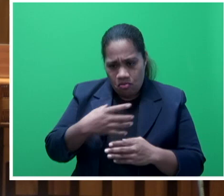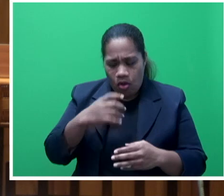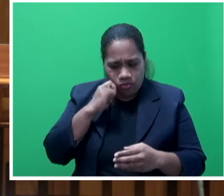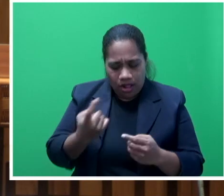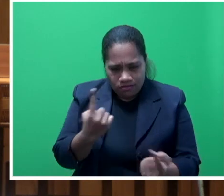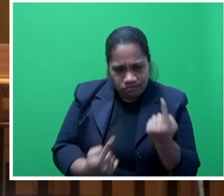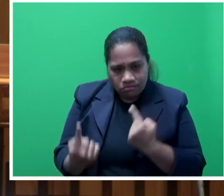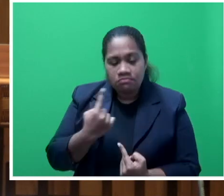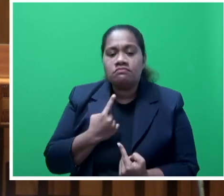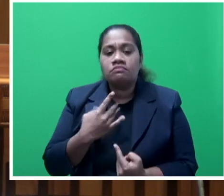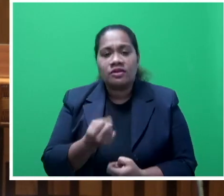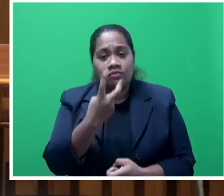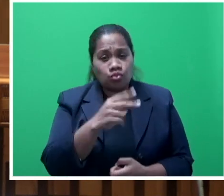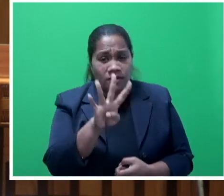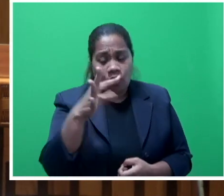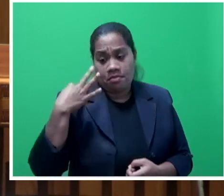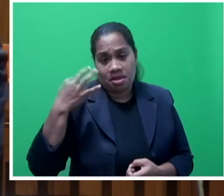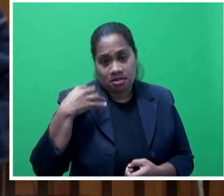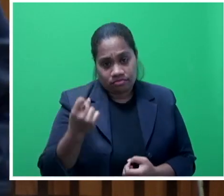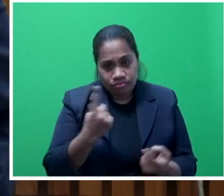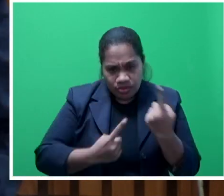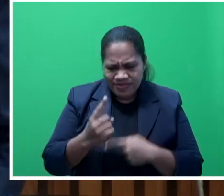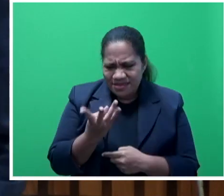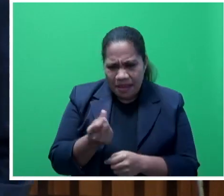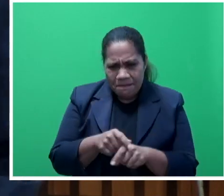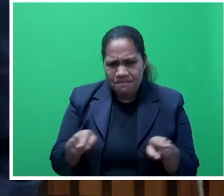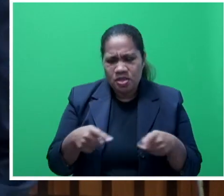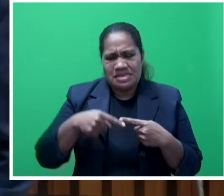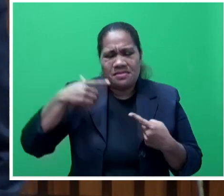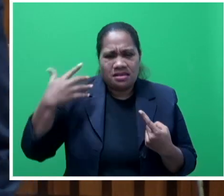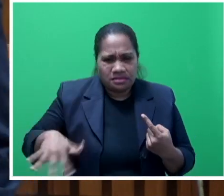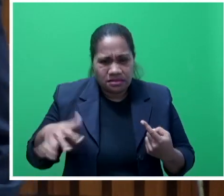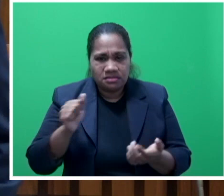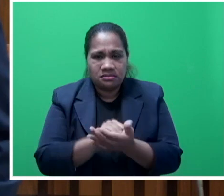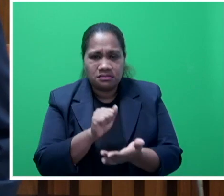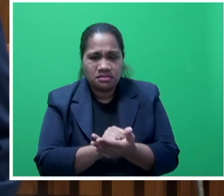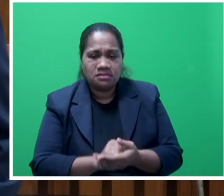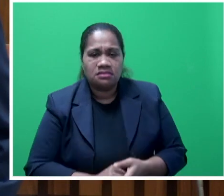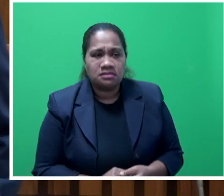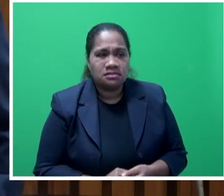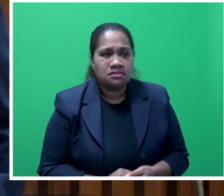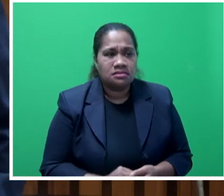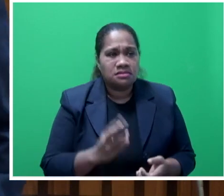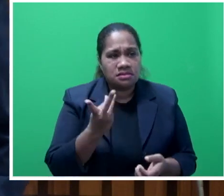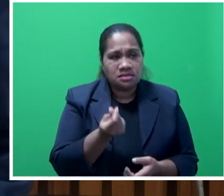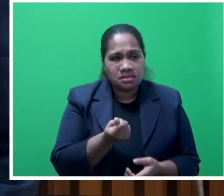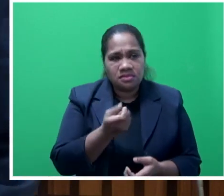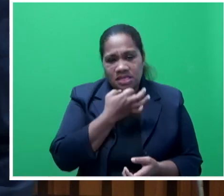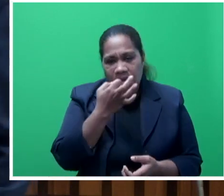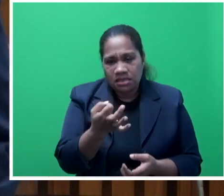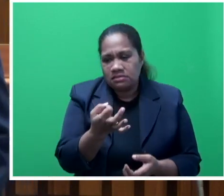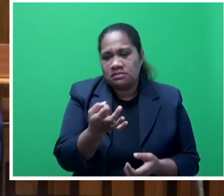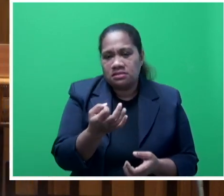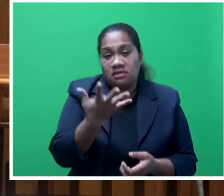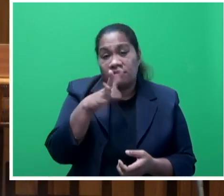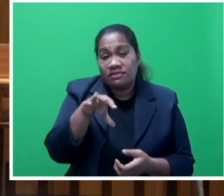24 applications sent in, but some of them were ridiculously expensive. Some wanted us to pay $50 per consultation.